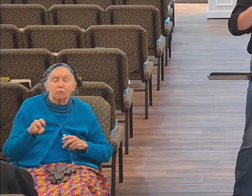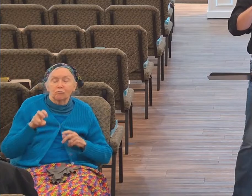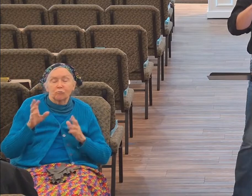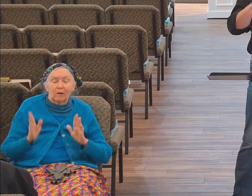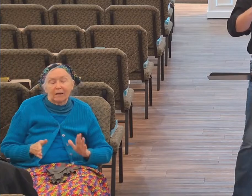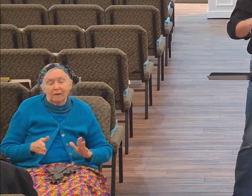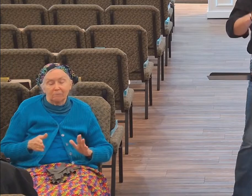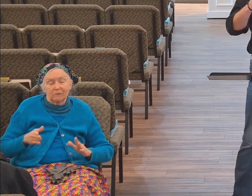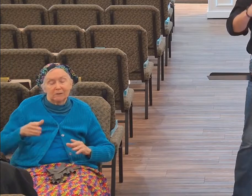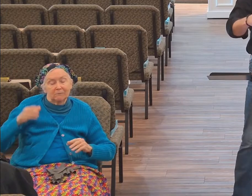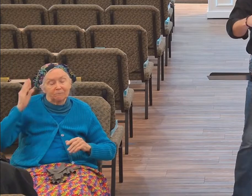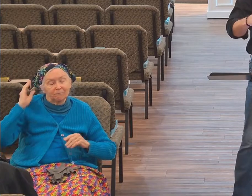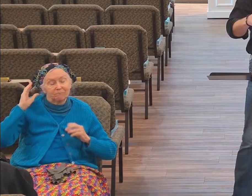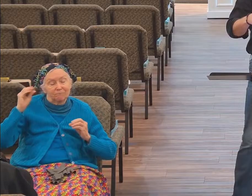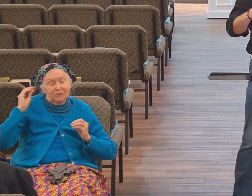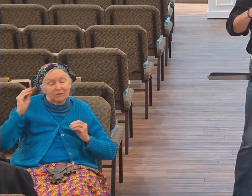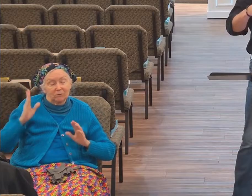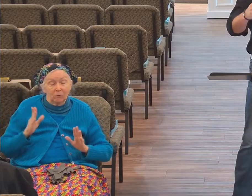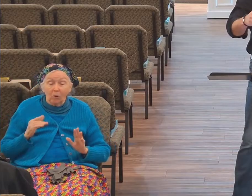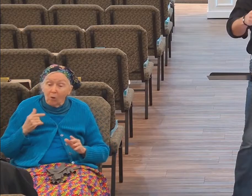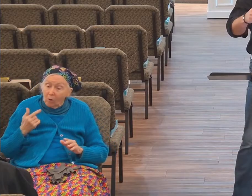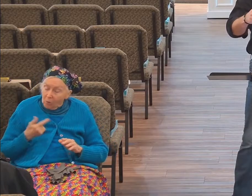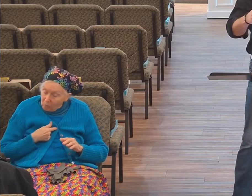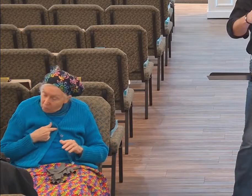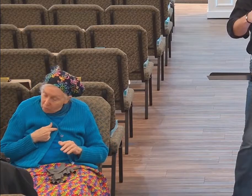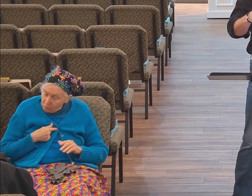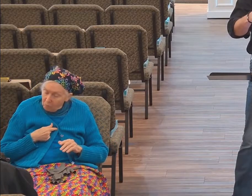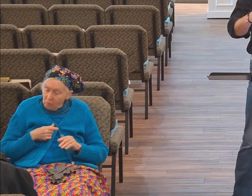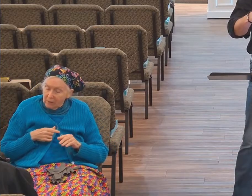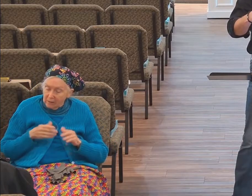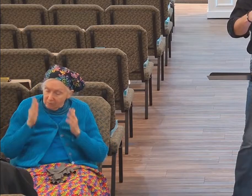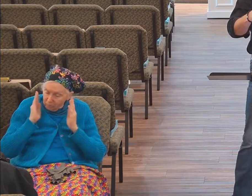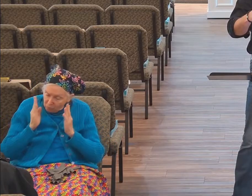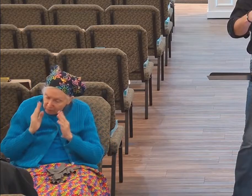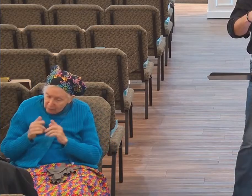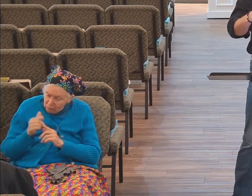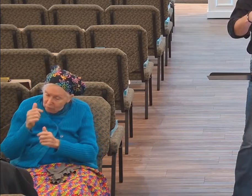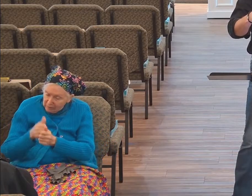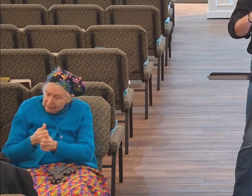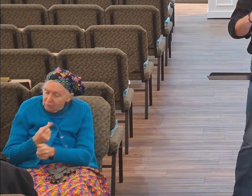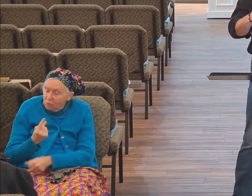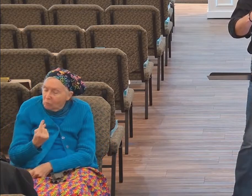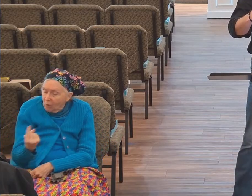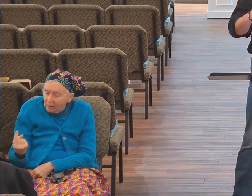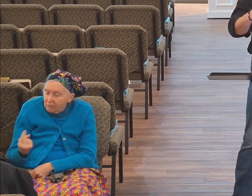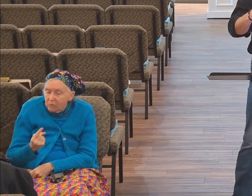we treated each one of you as a what?